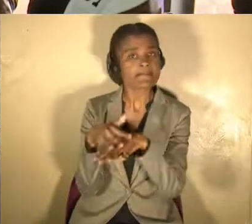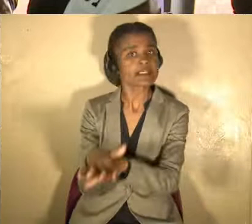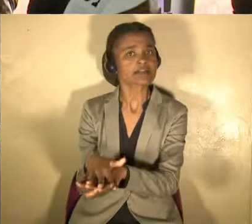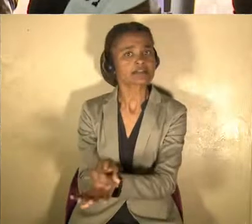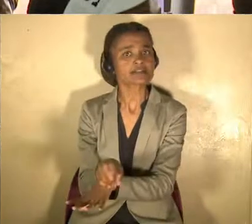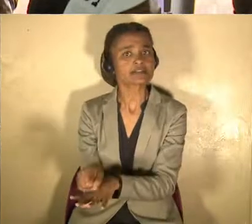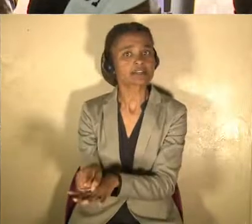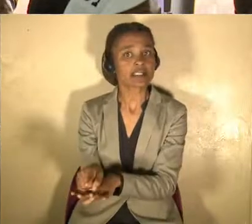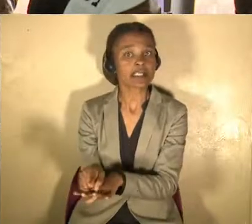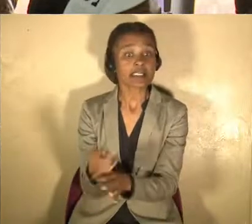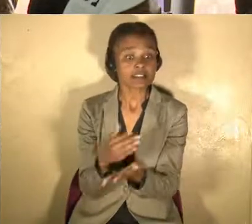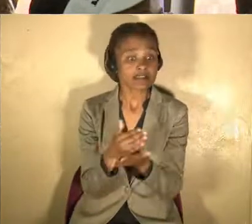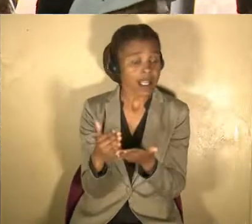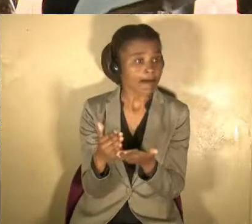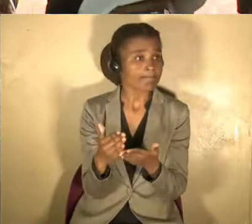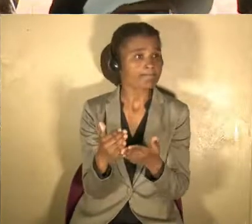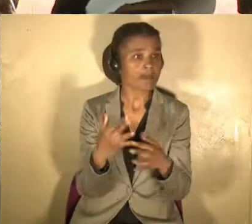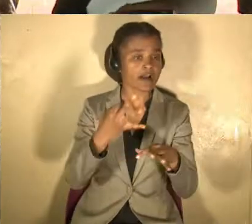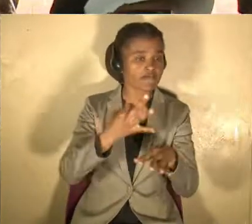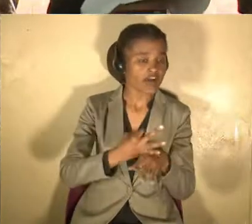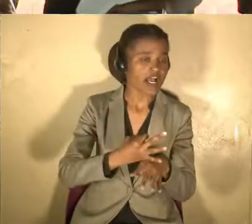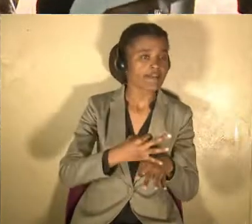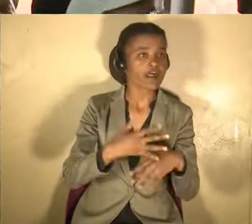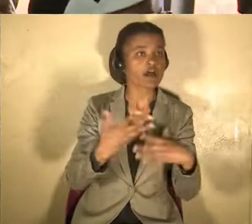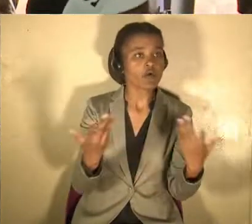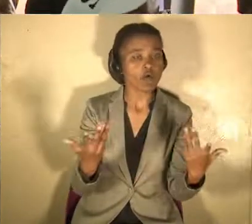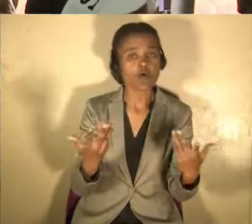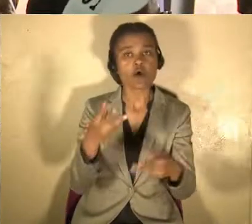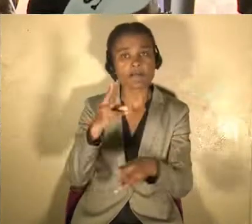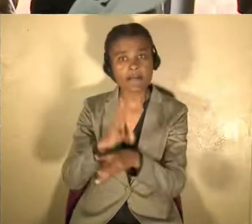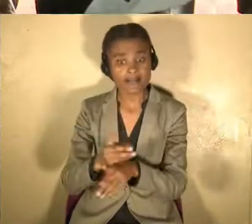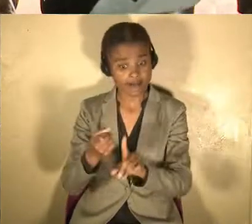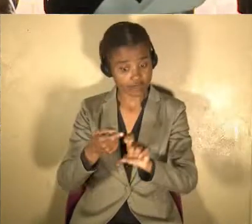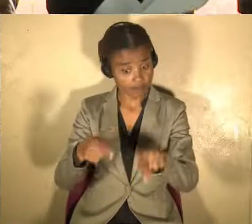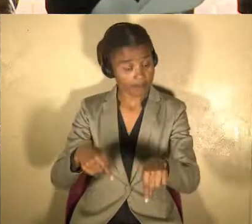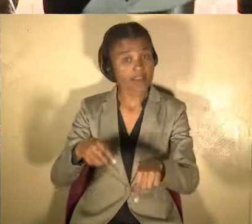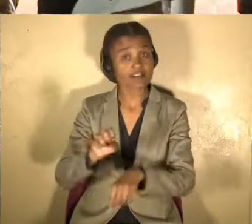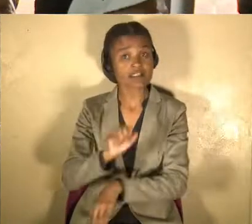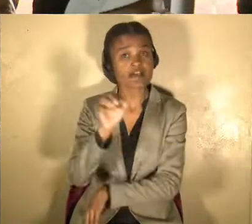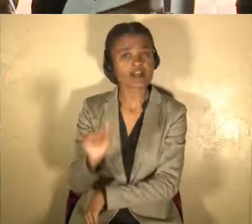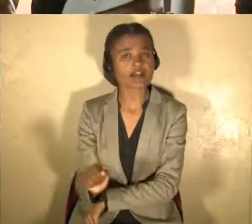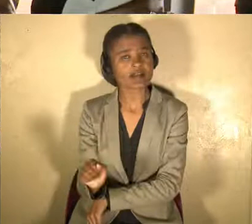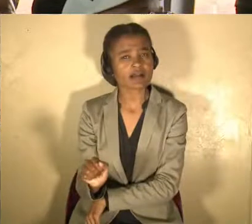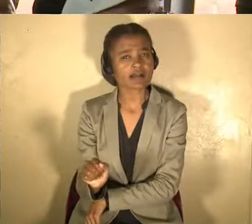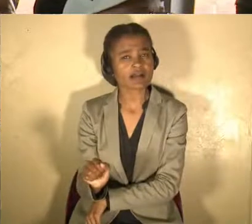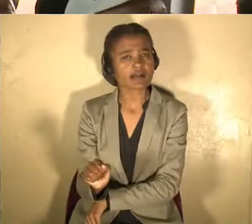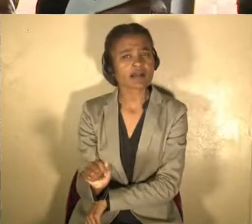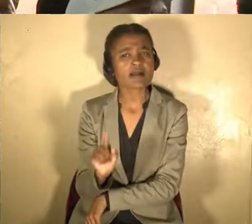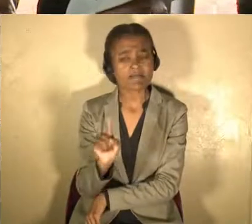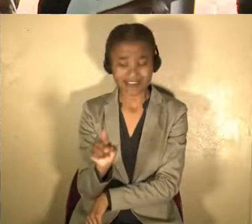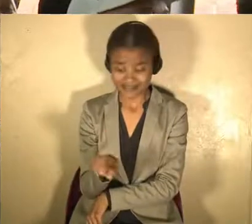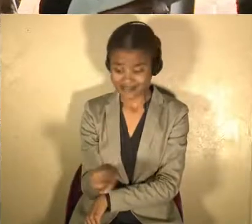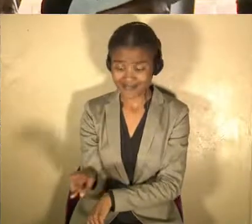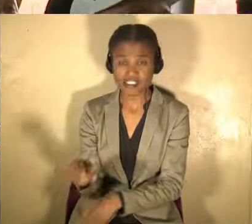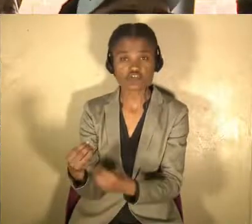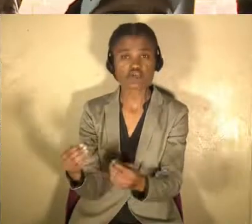foreigners. So what is the social development e etsang